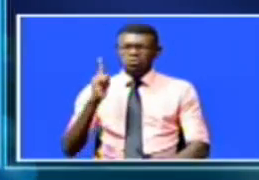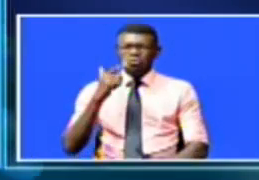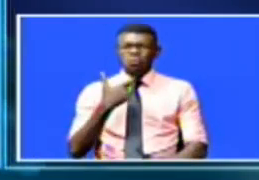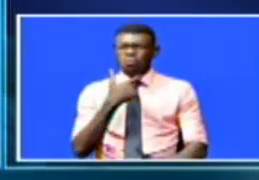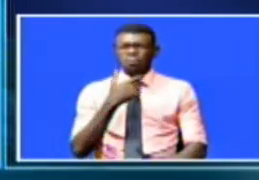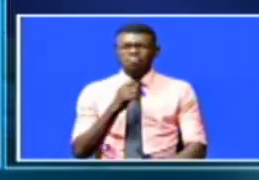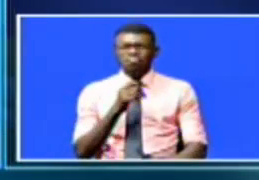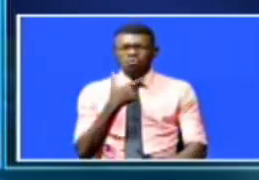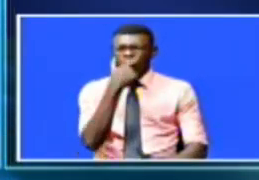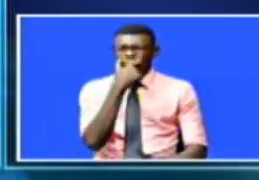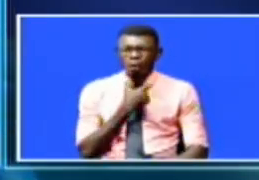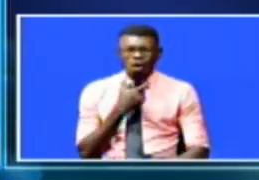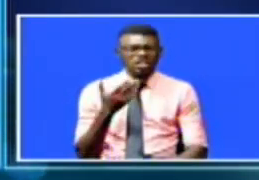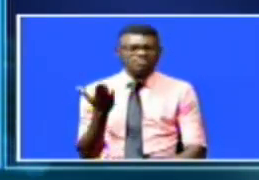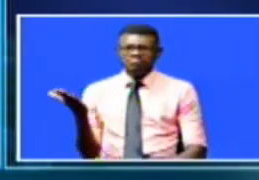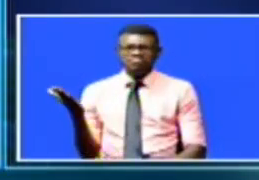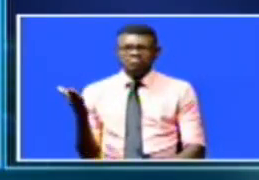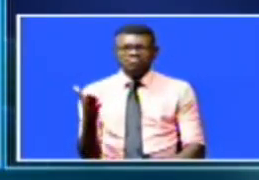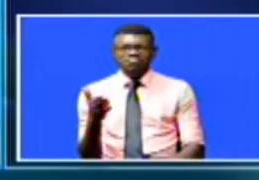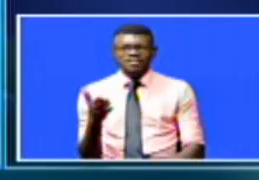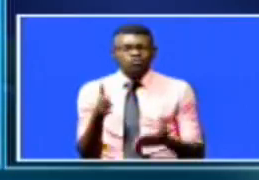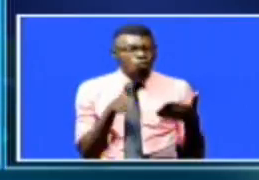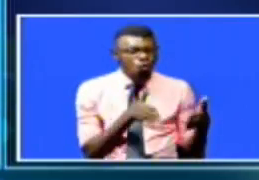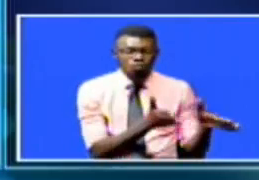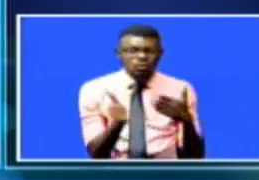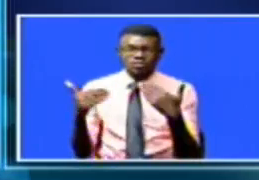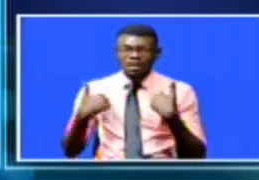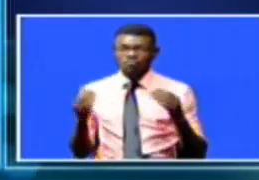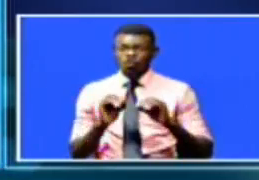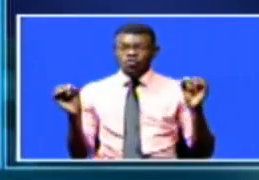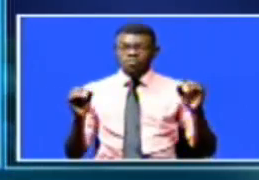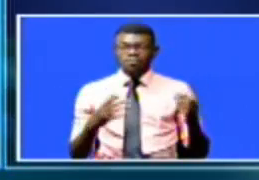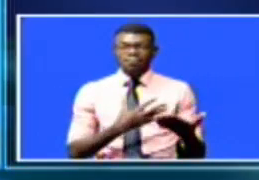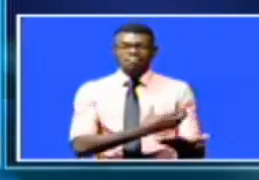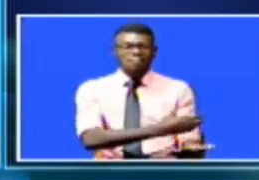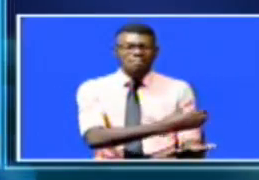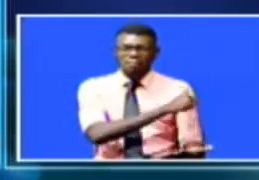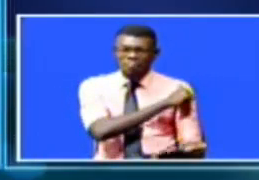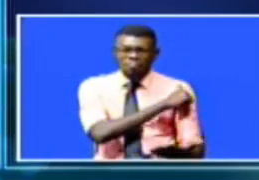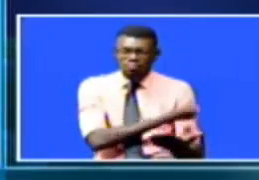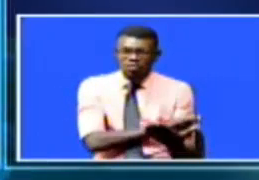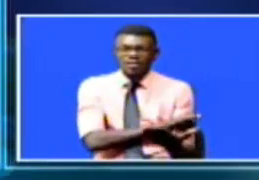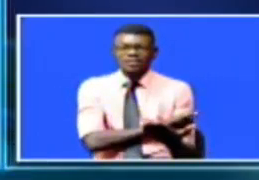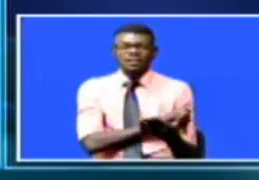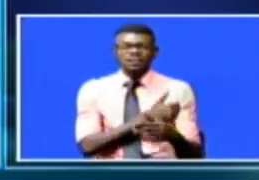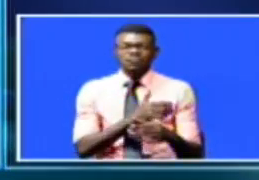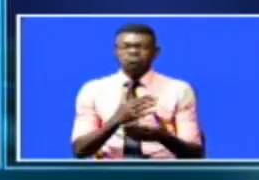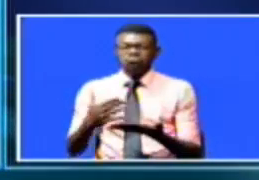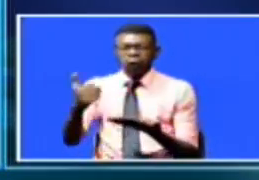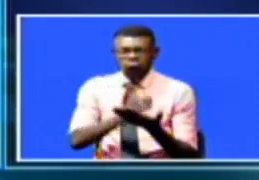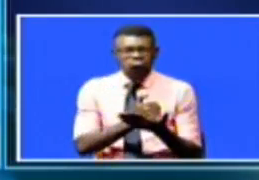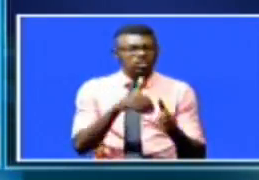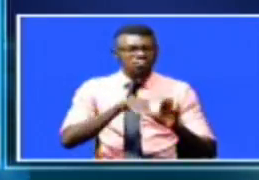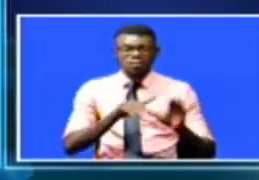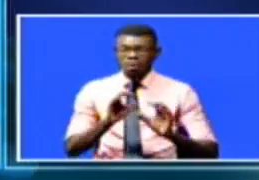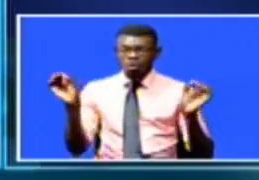lost his opportunity to be able to have the powers to appoint and de-whip a member, because this was